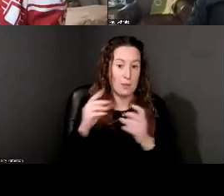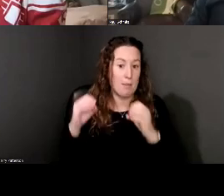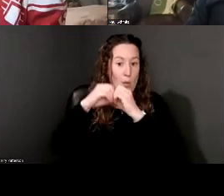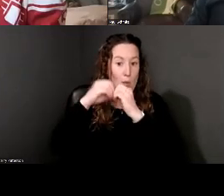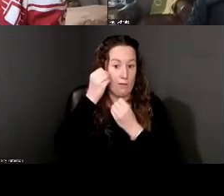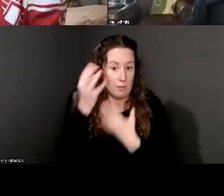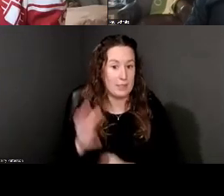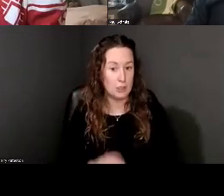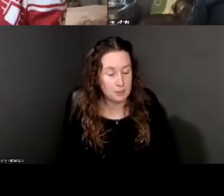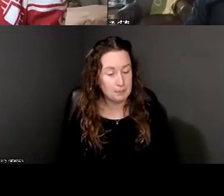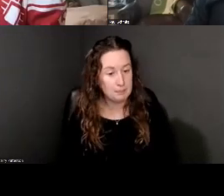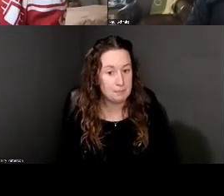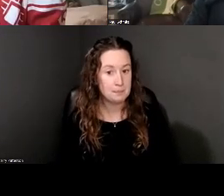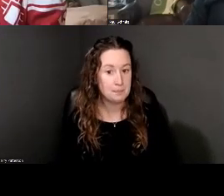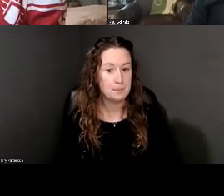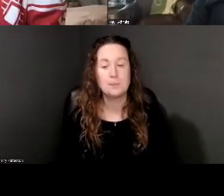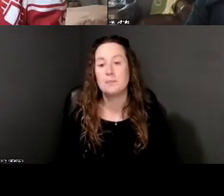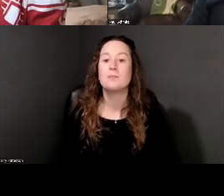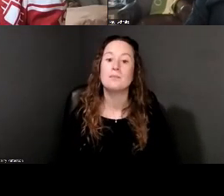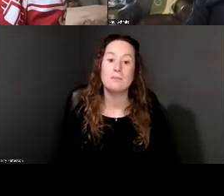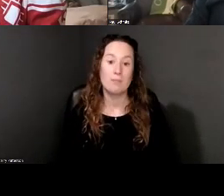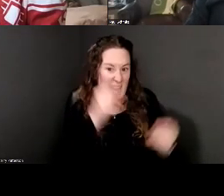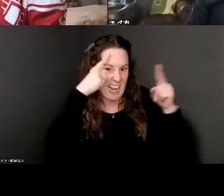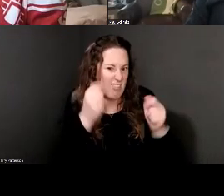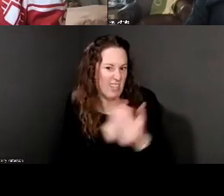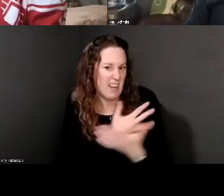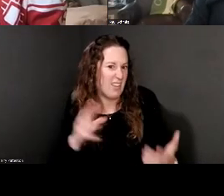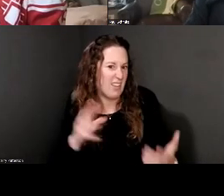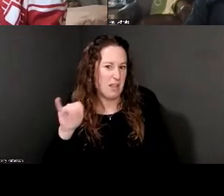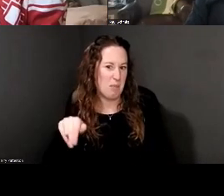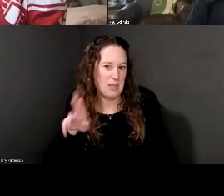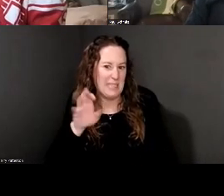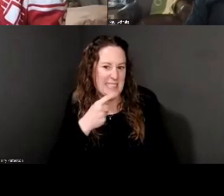learning. Thank and I agree with everything Monique said.